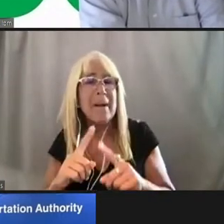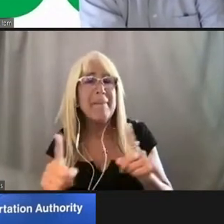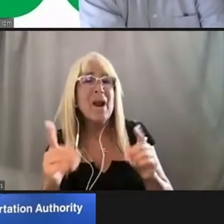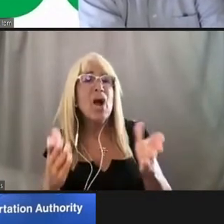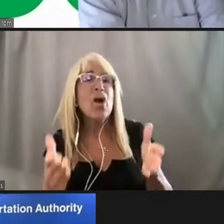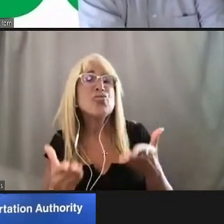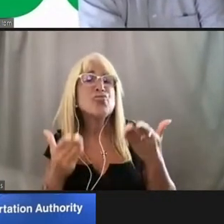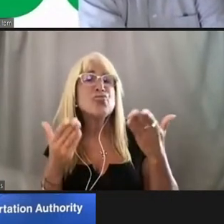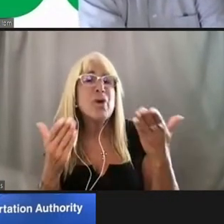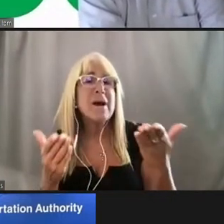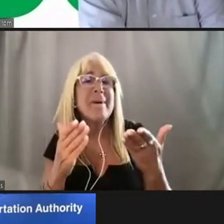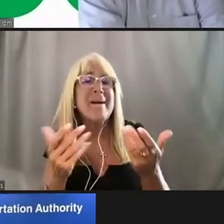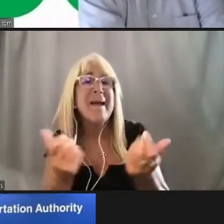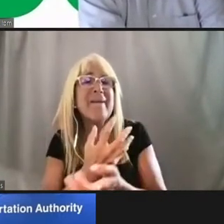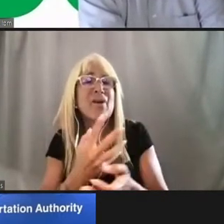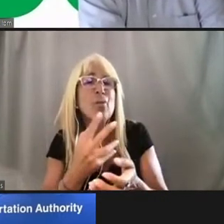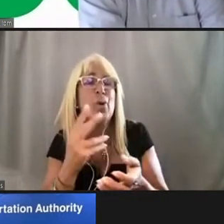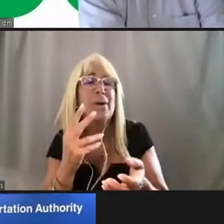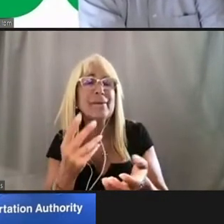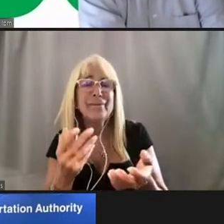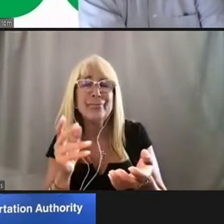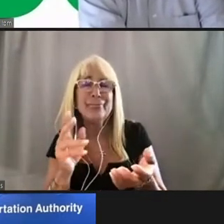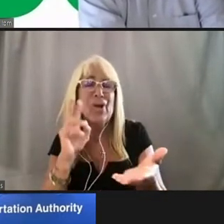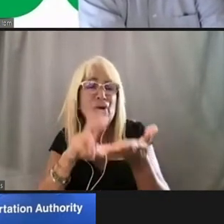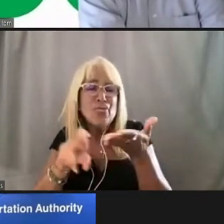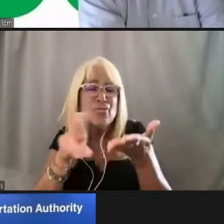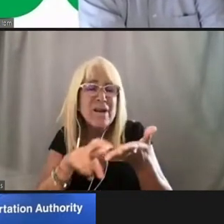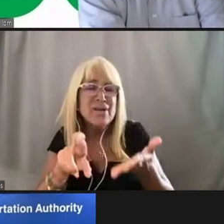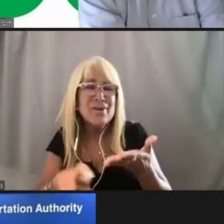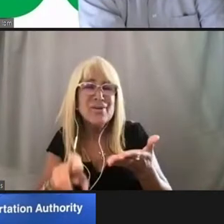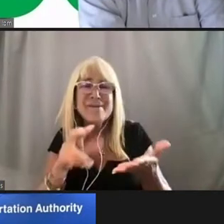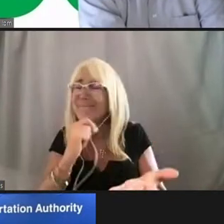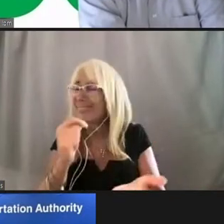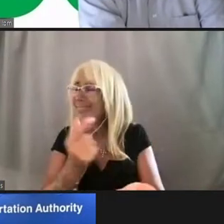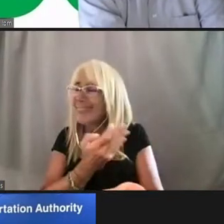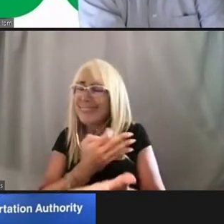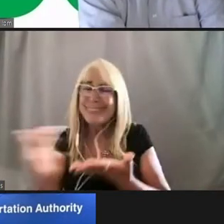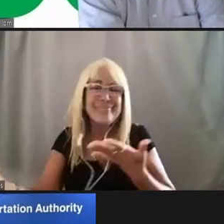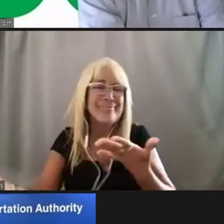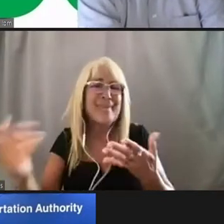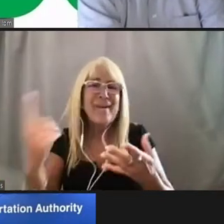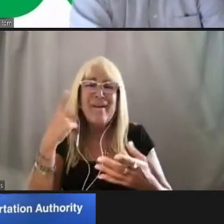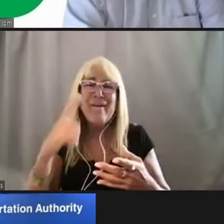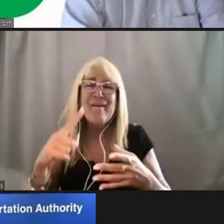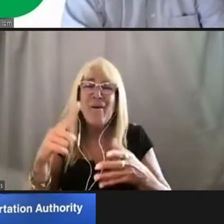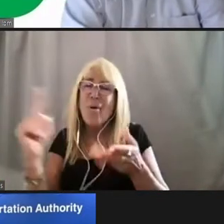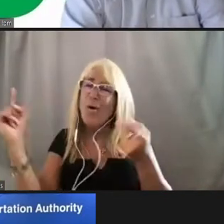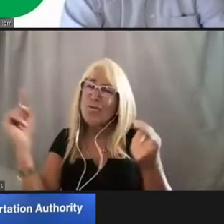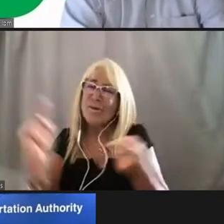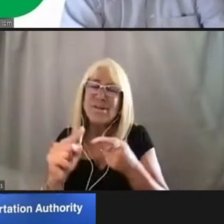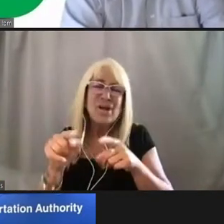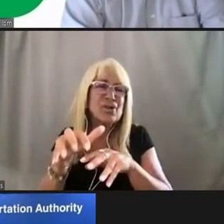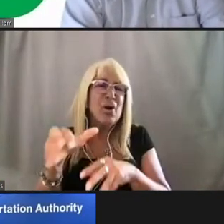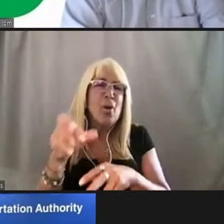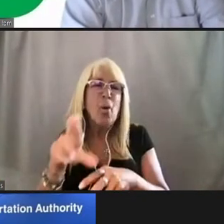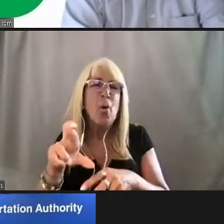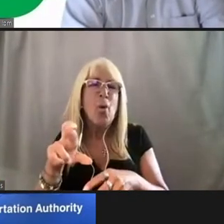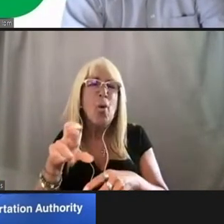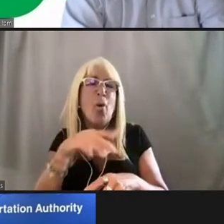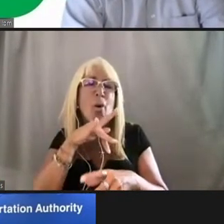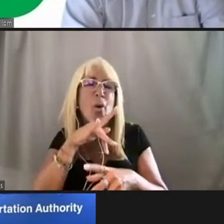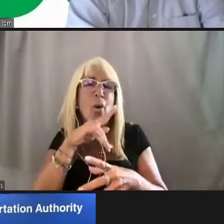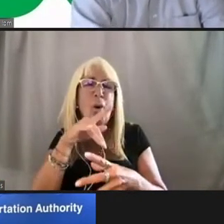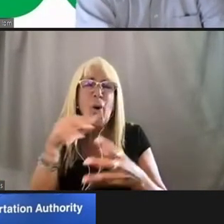everyone on here to look it up it has actually failed to deliver on its reduction of congestion or pollution and reports from their